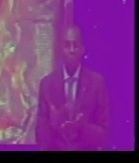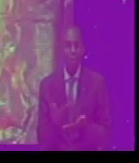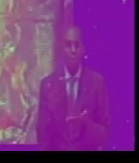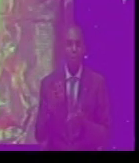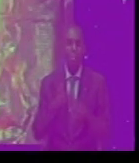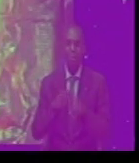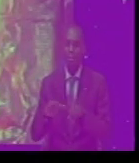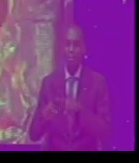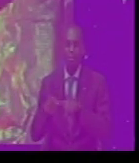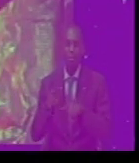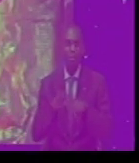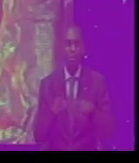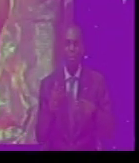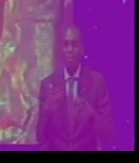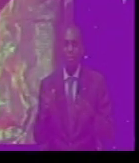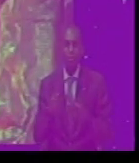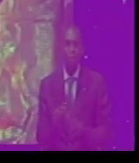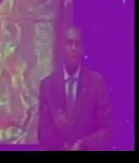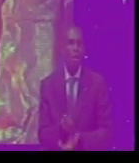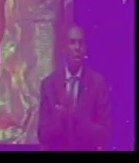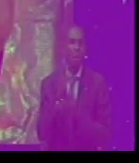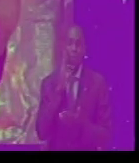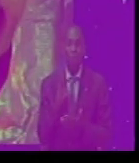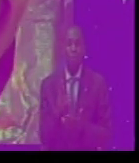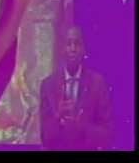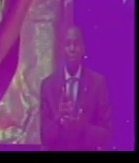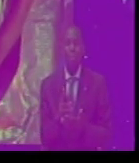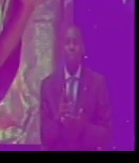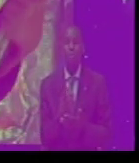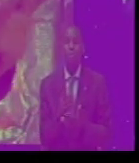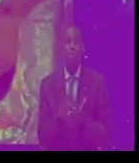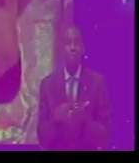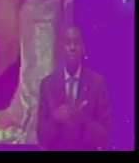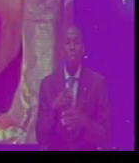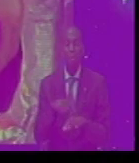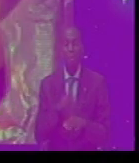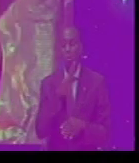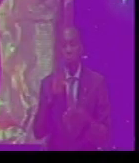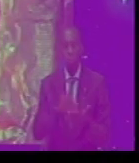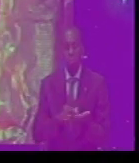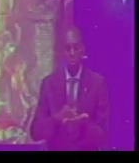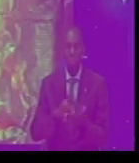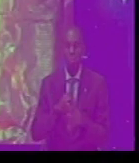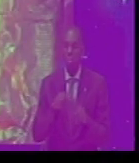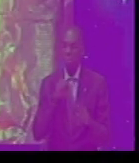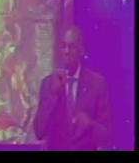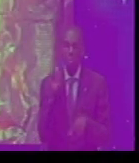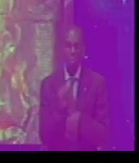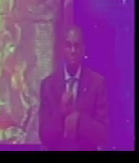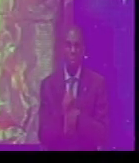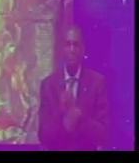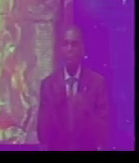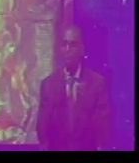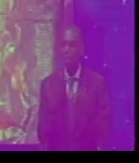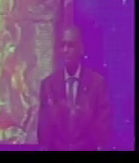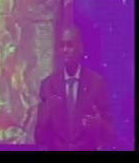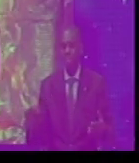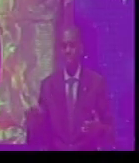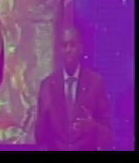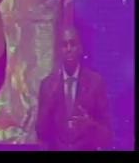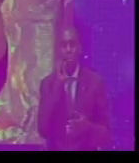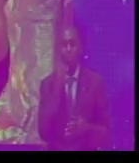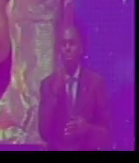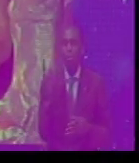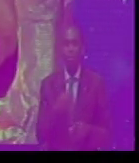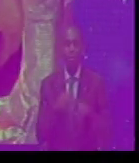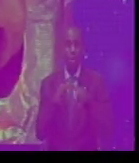I will spend money sometimes. I will buy inhalers in the night in order to help me. Sometimes I will use the inhaler,